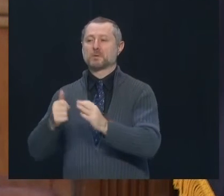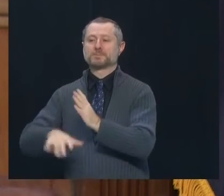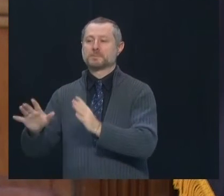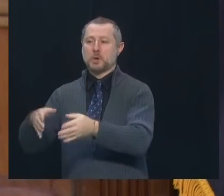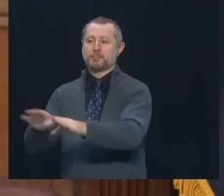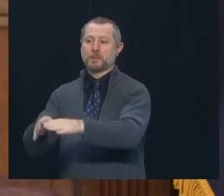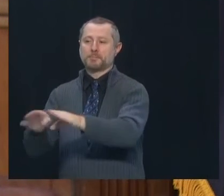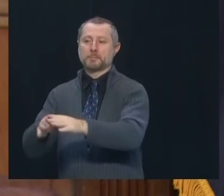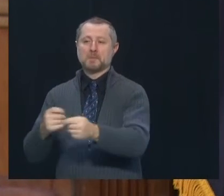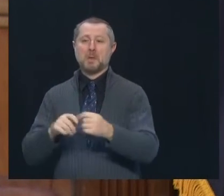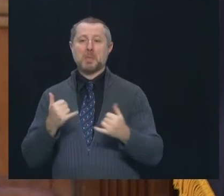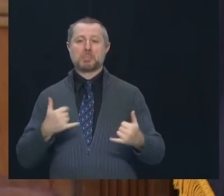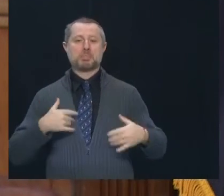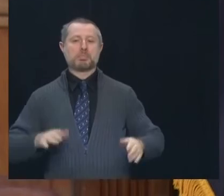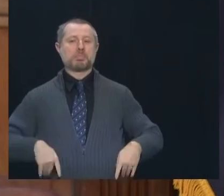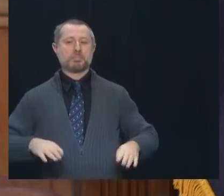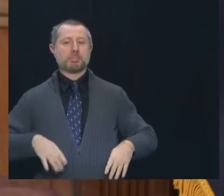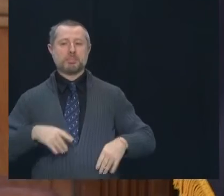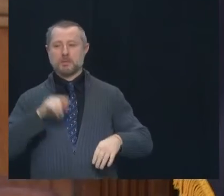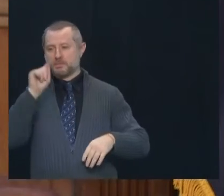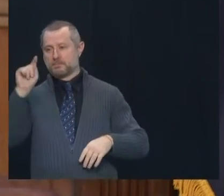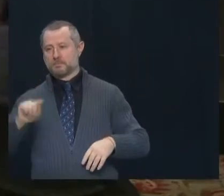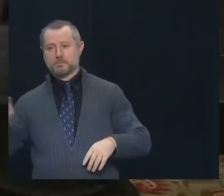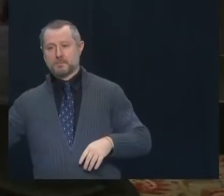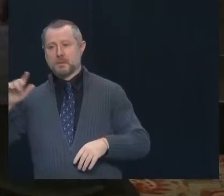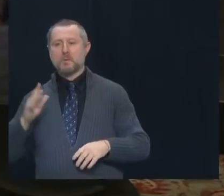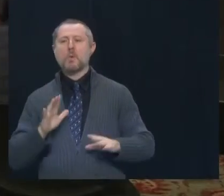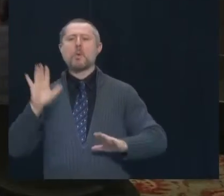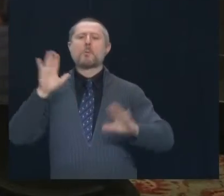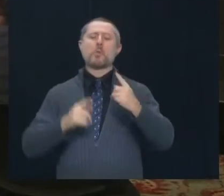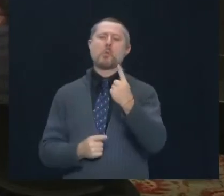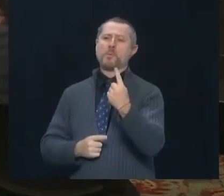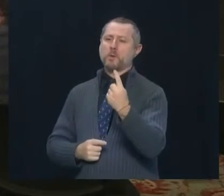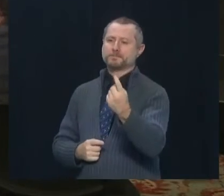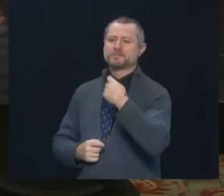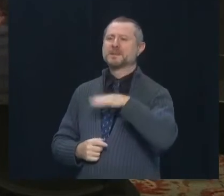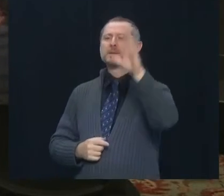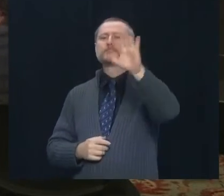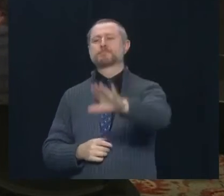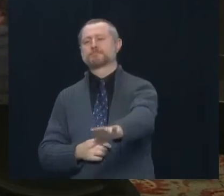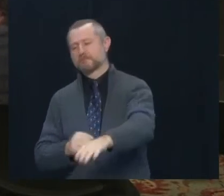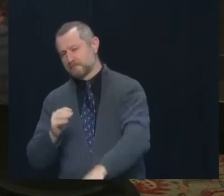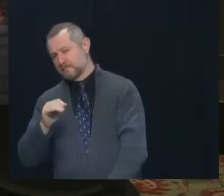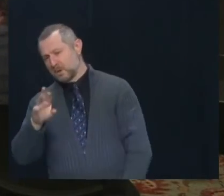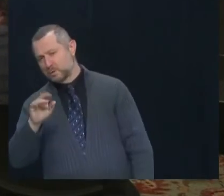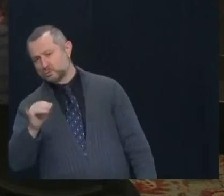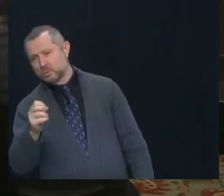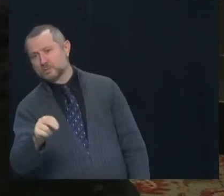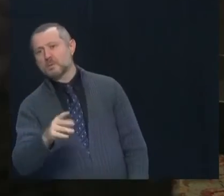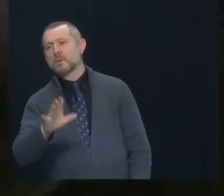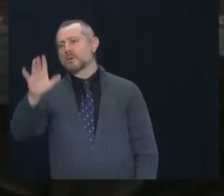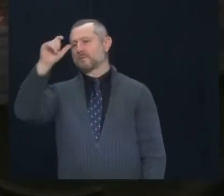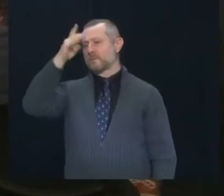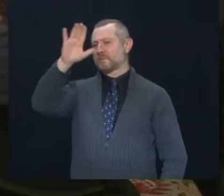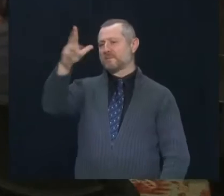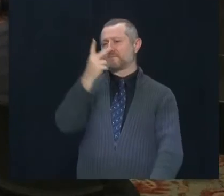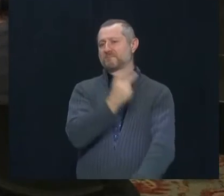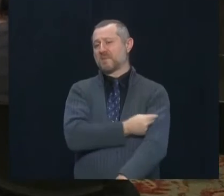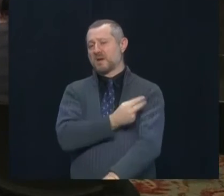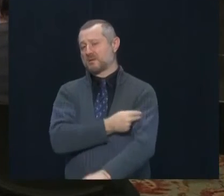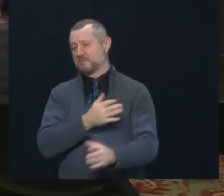we're not doing that in any other region. Let's take one more, Mr. John. Governor, your vaccination plan, it not only